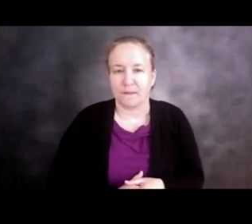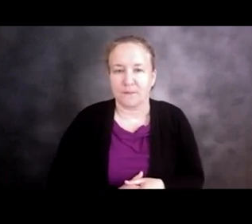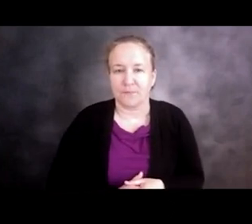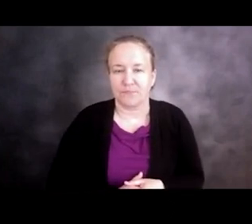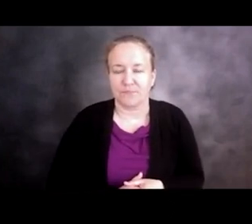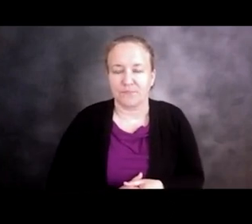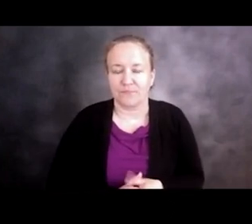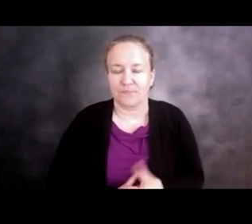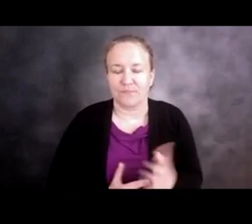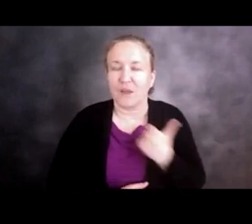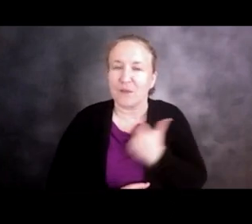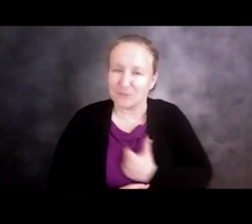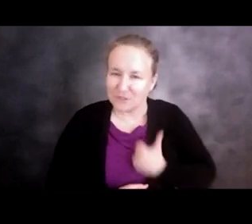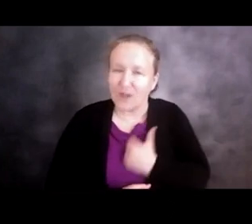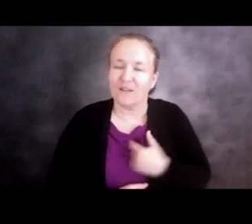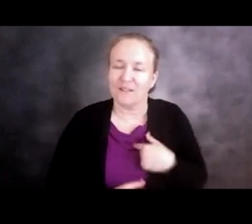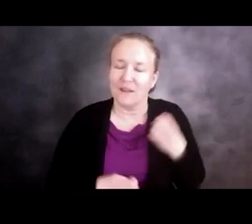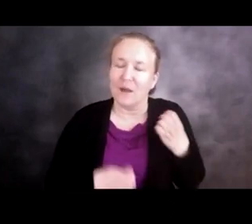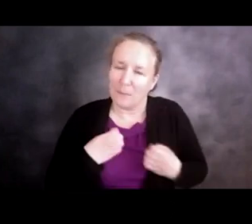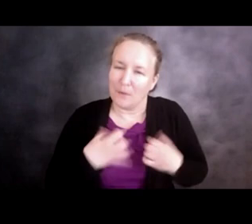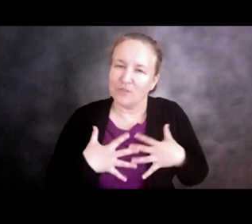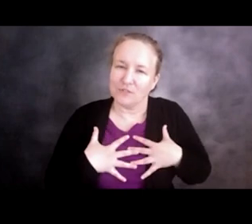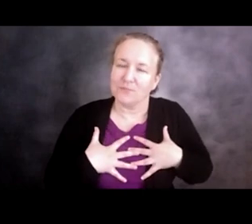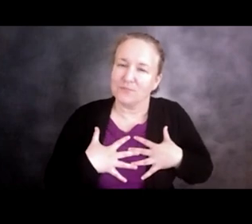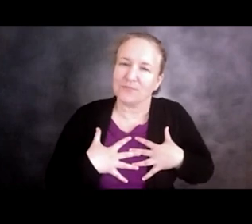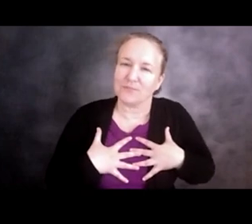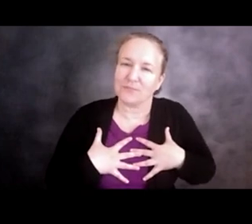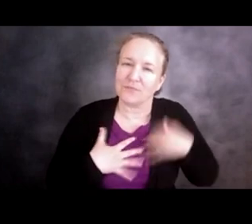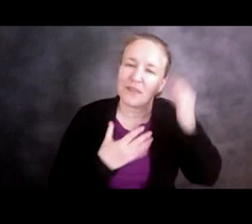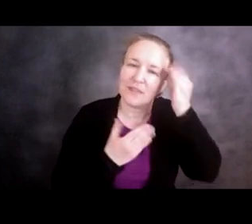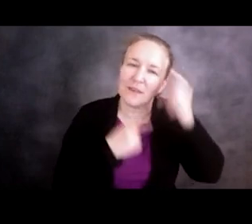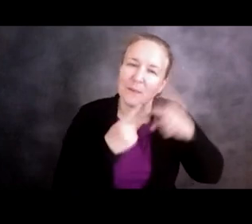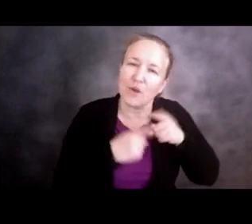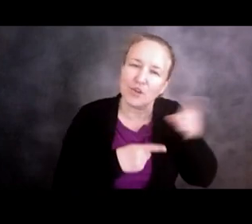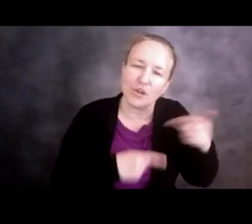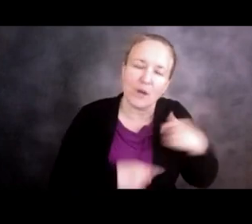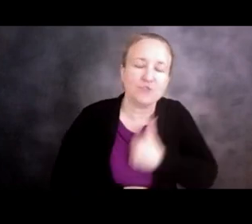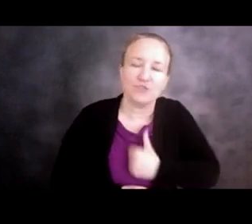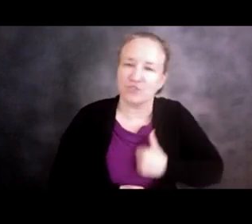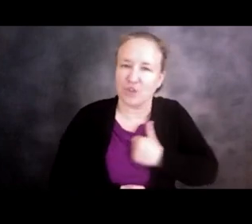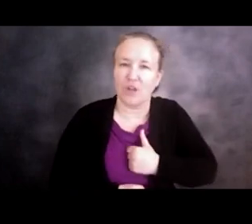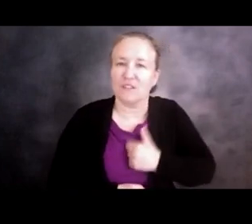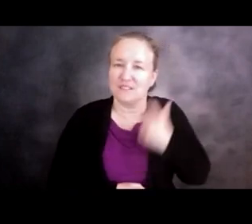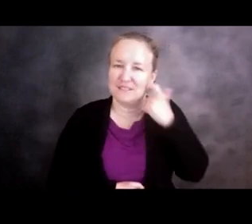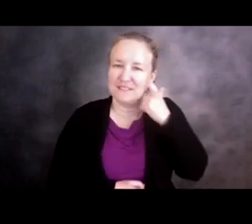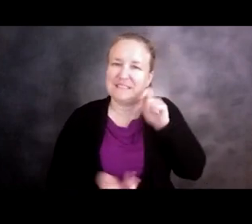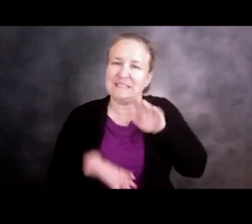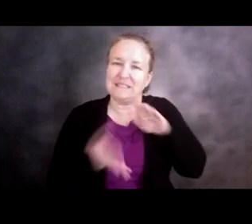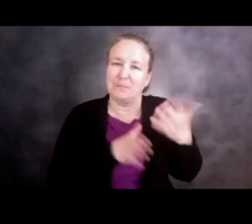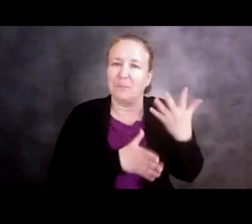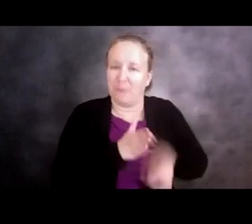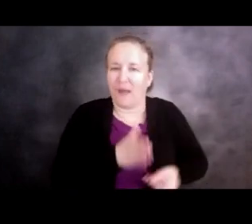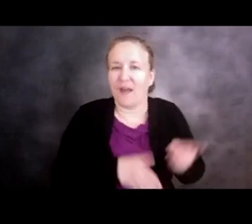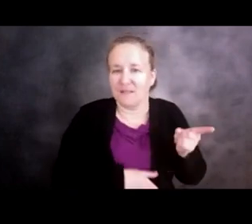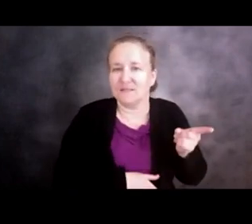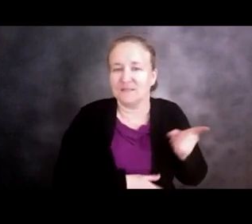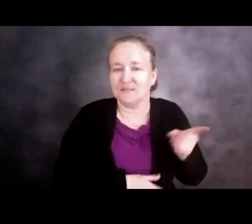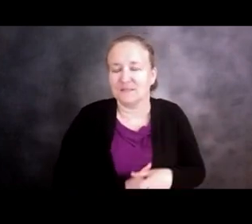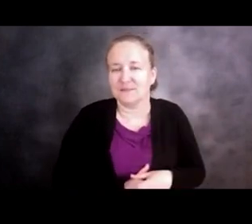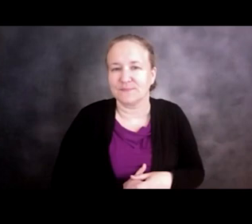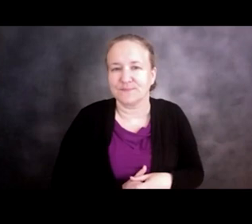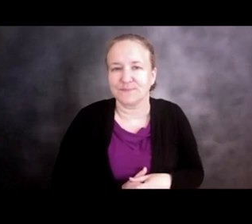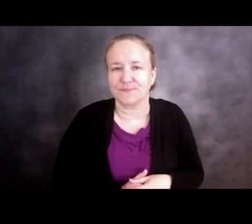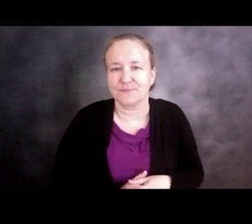I'm sorry, I'm getting a little emotional thinking about her. I'm sorry, she just passed not too long ago.